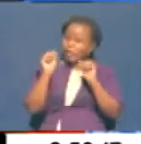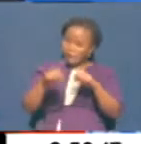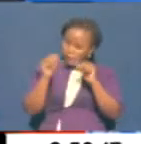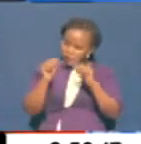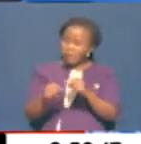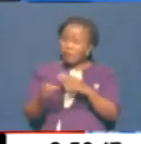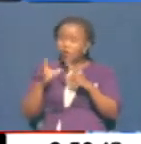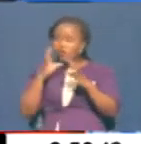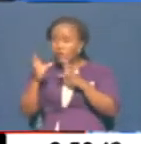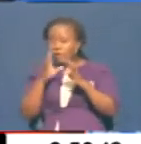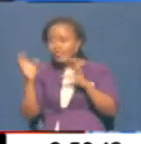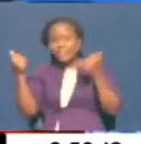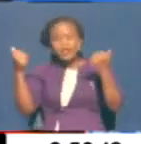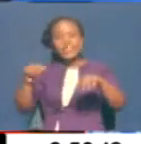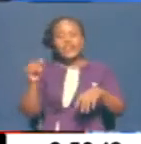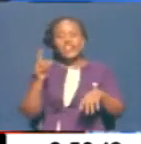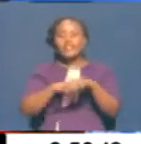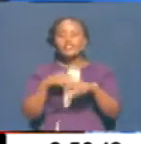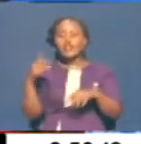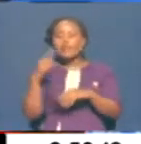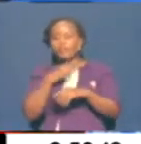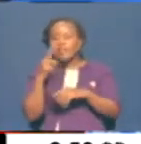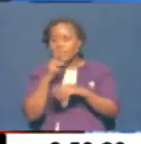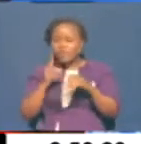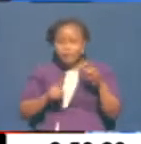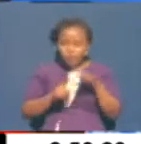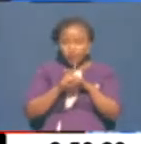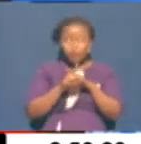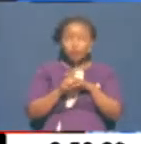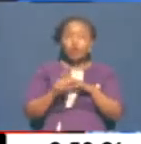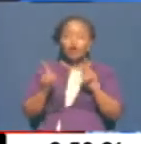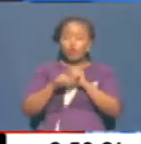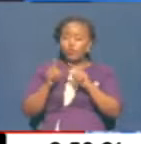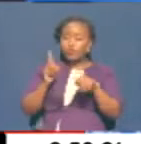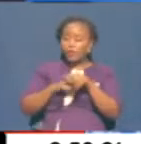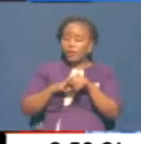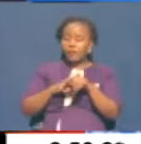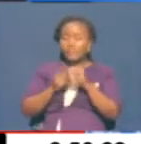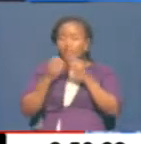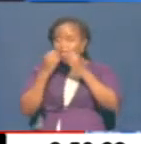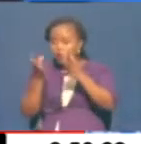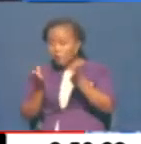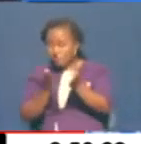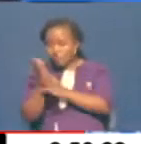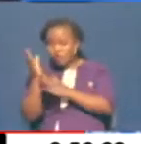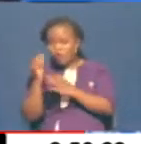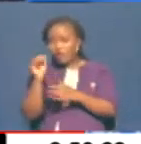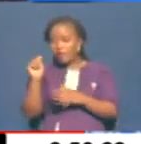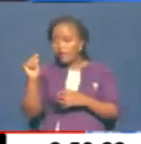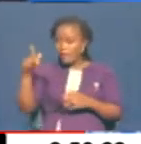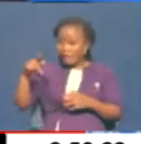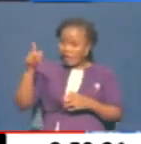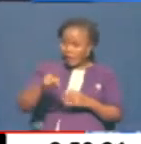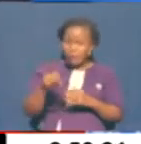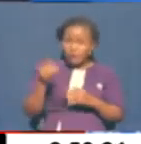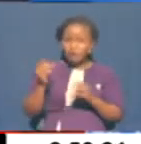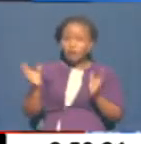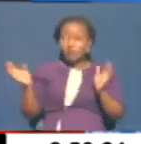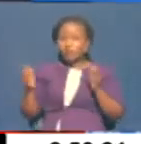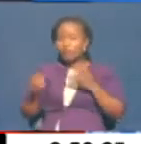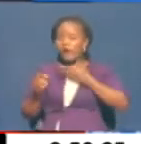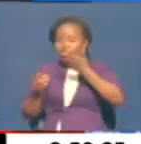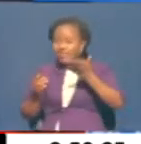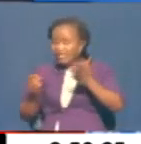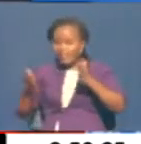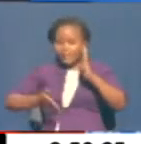a disaster is occurring. And when they do communicate through that app, it is picked very quickly and acted upon